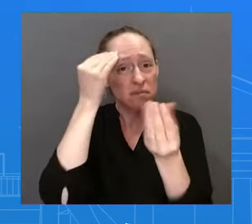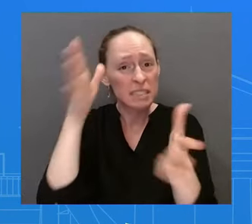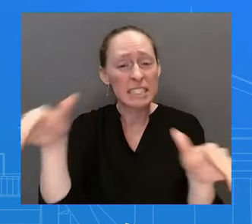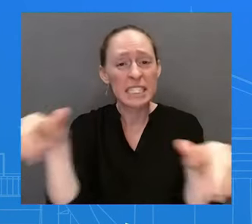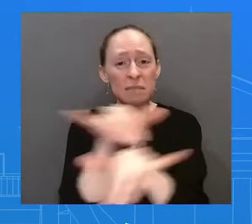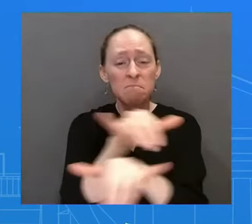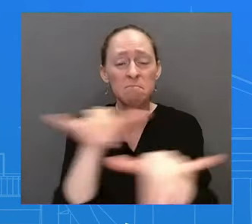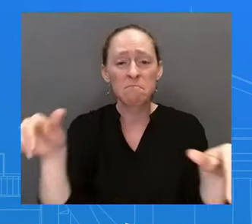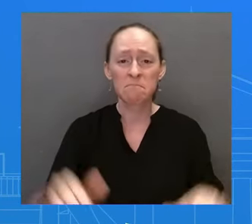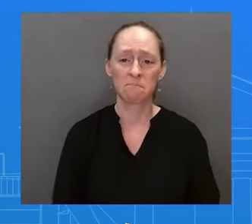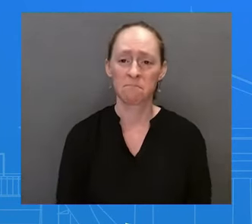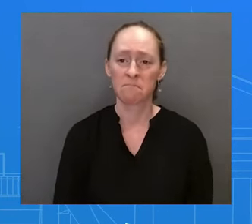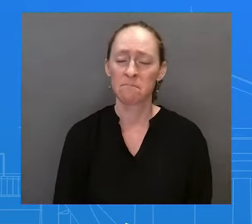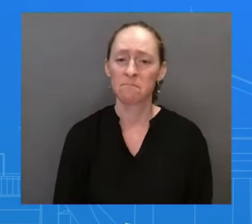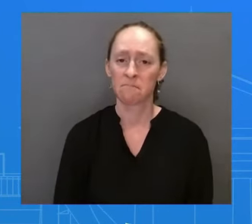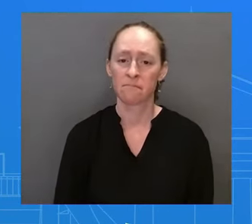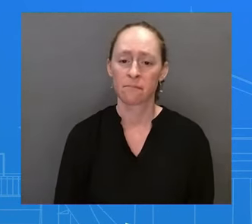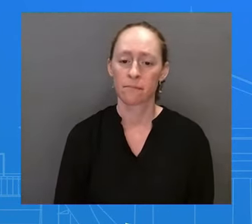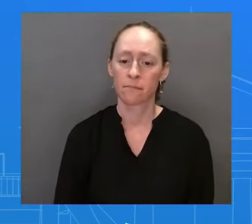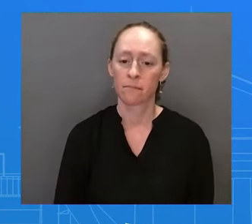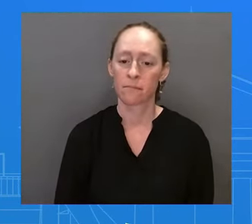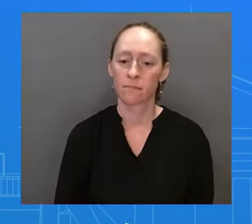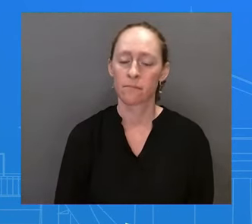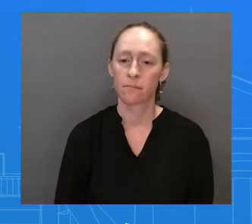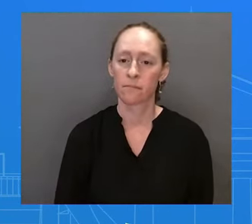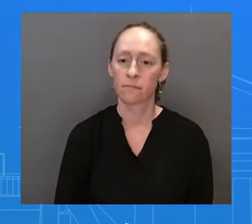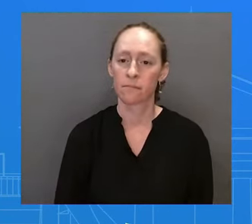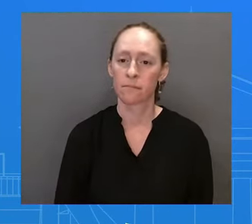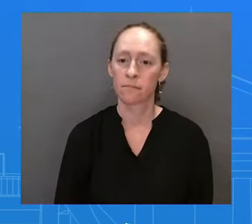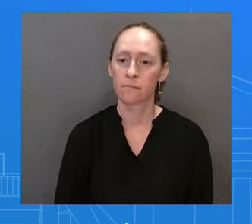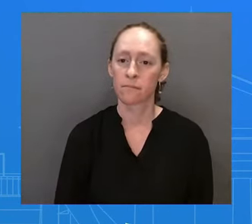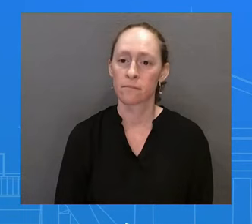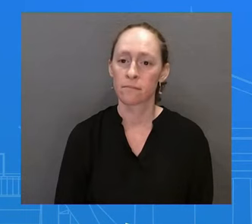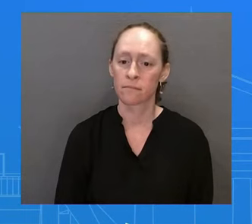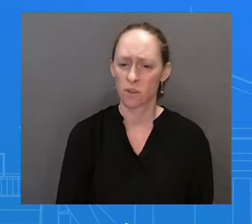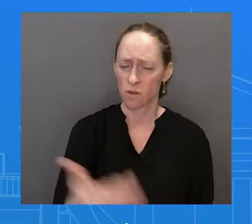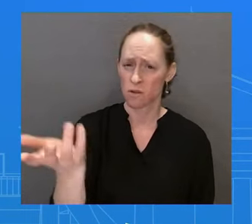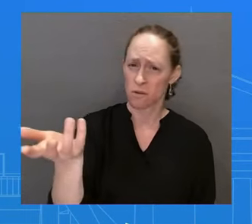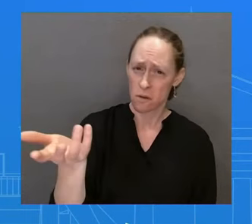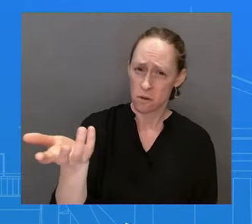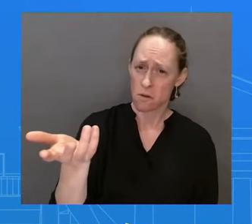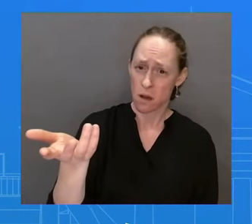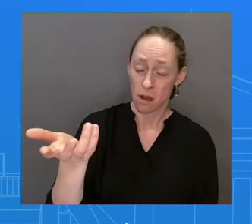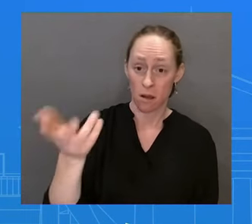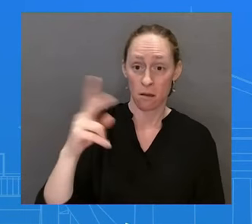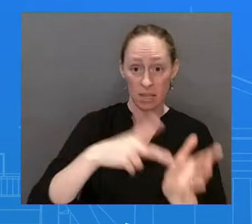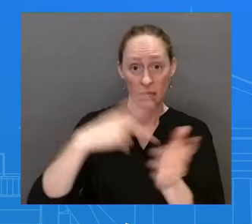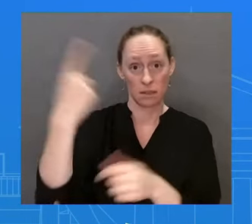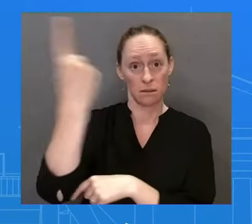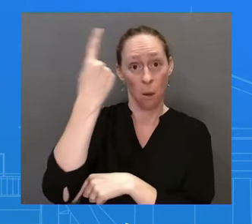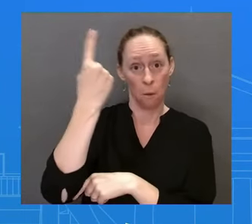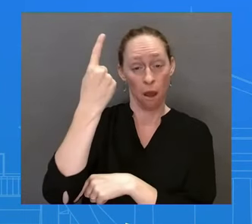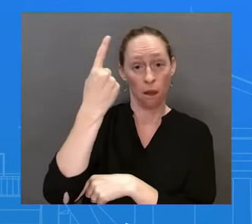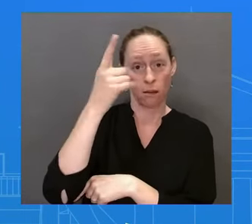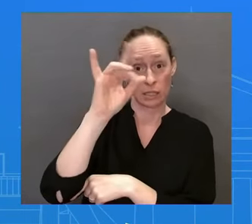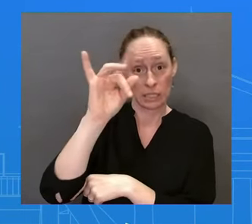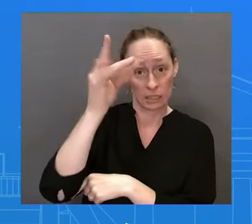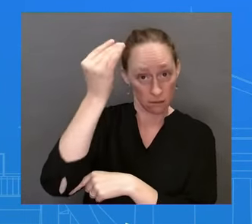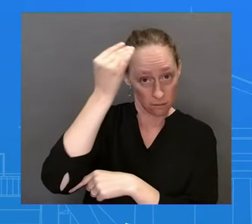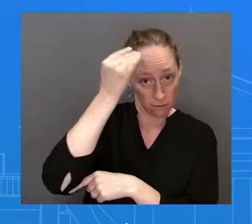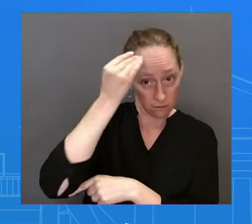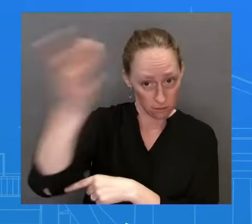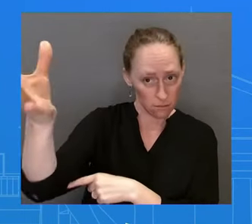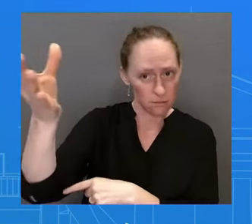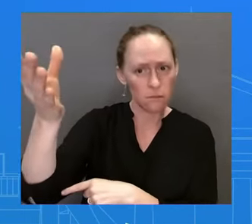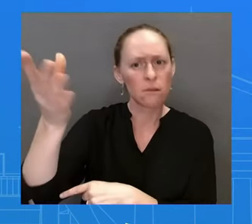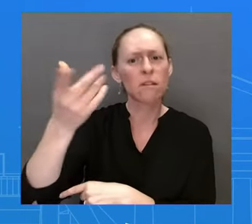not this information was embraced by the previous administration, or anything had been done about it under the previous? I don't know about what was transferred in